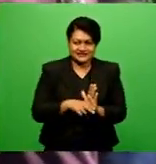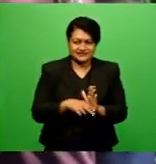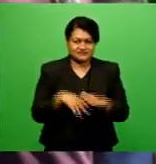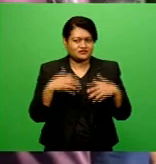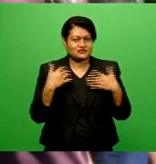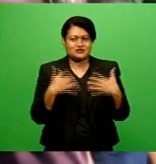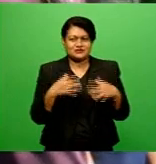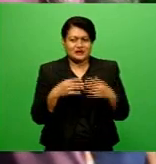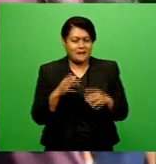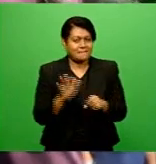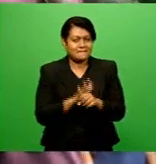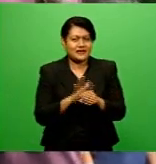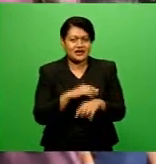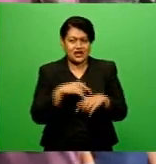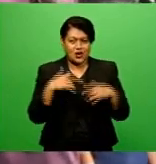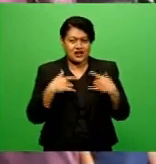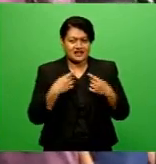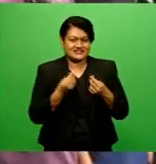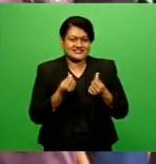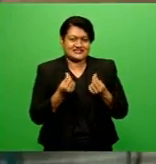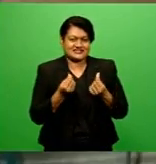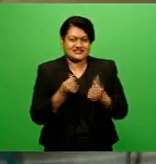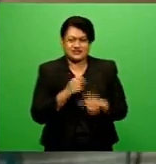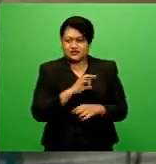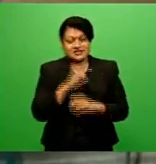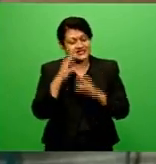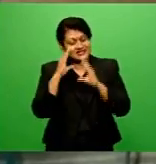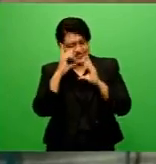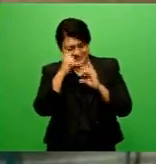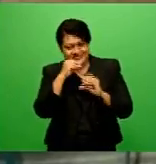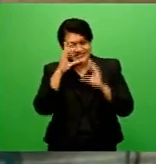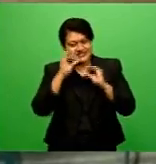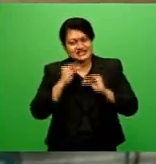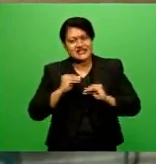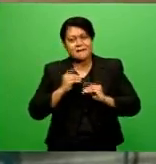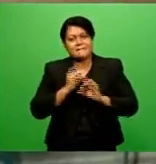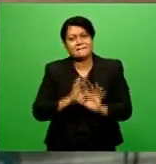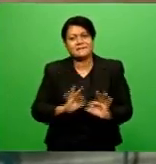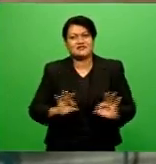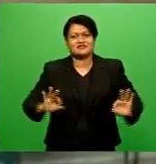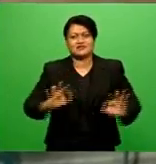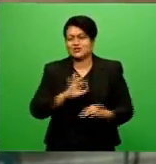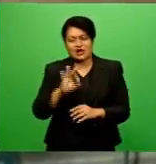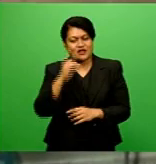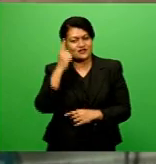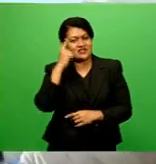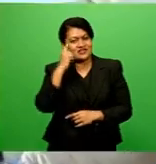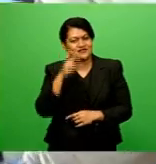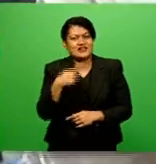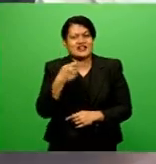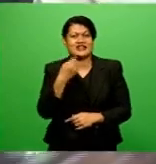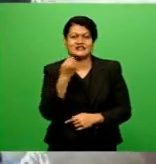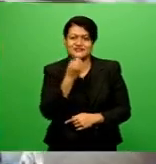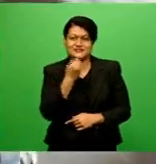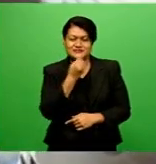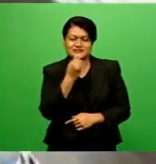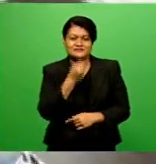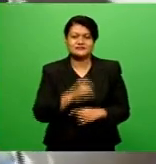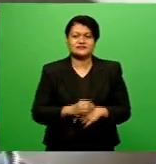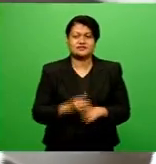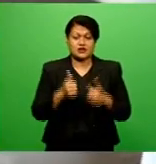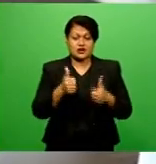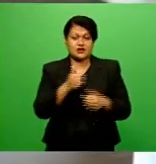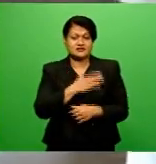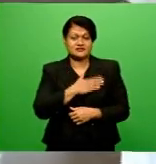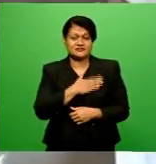don't have to go to bed thinking about our next meal. I am so thankful to FBC as well. Good Samaritan